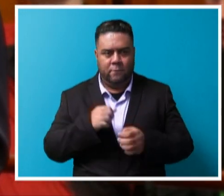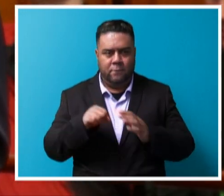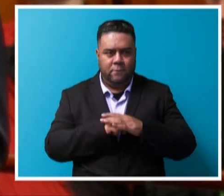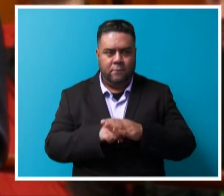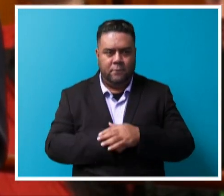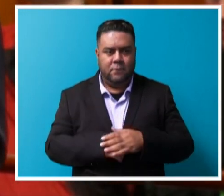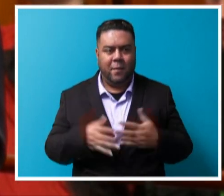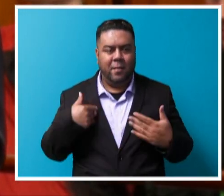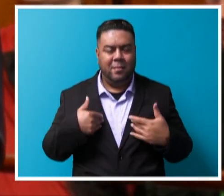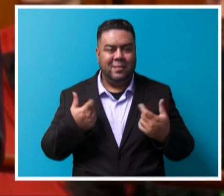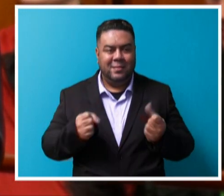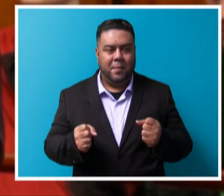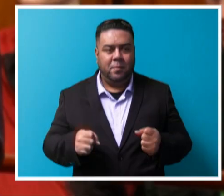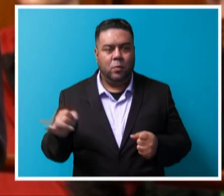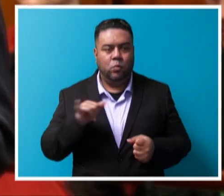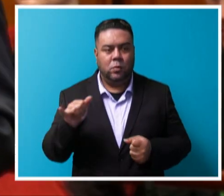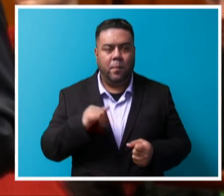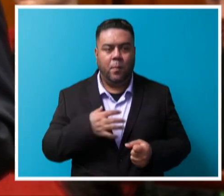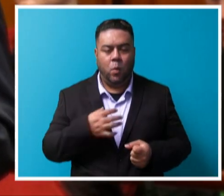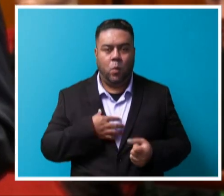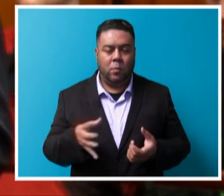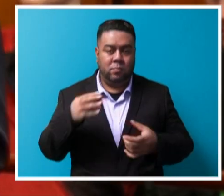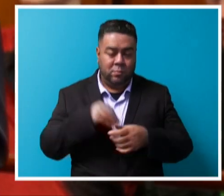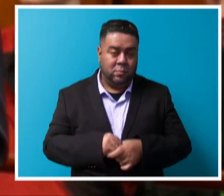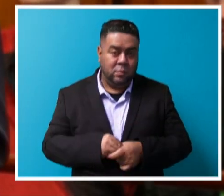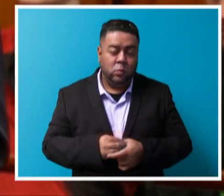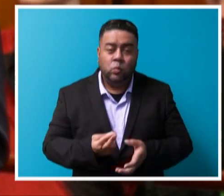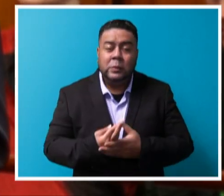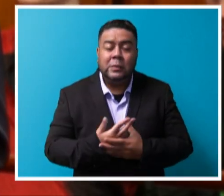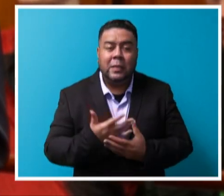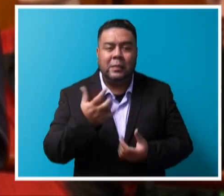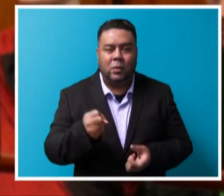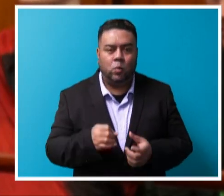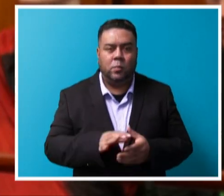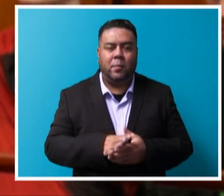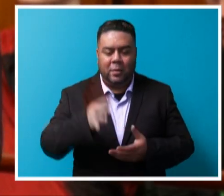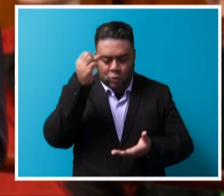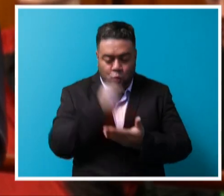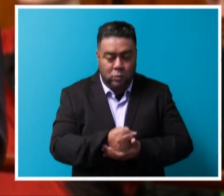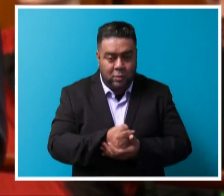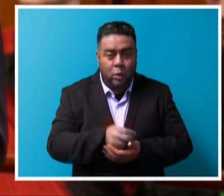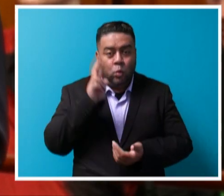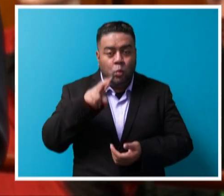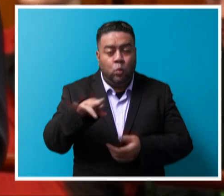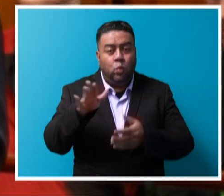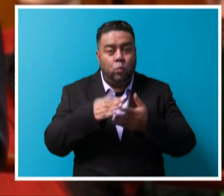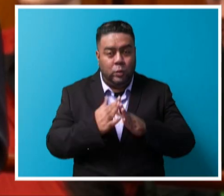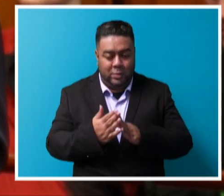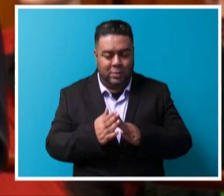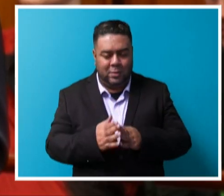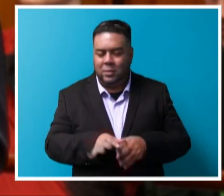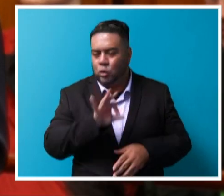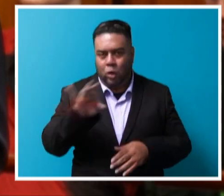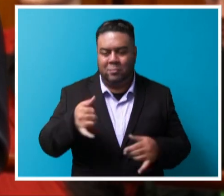health system that is more innovative, resilient, and equitable, while ensuring that rural communities are not